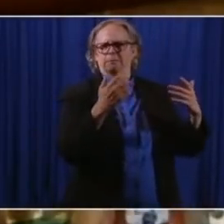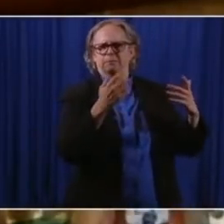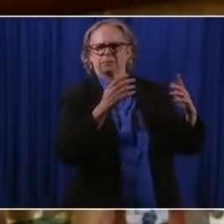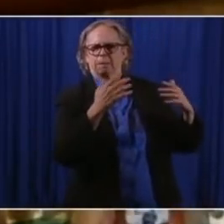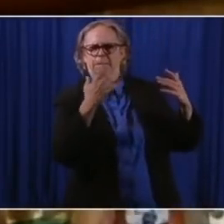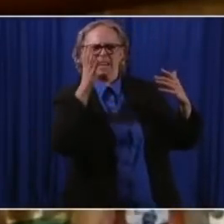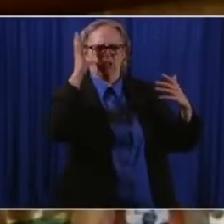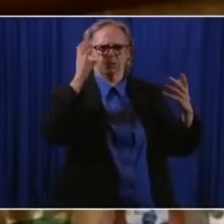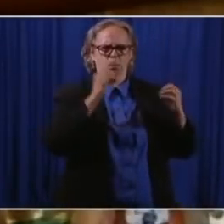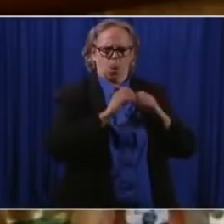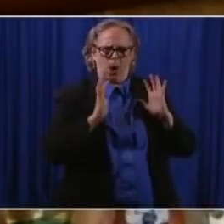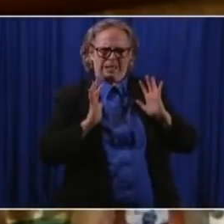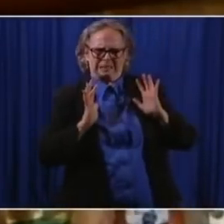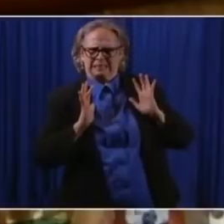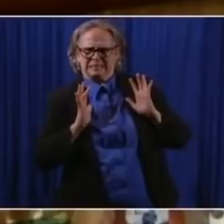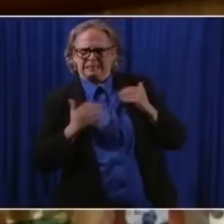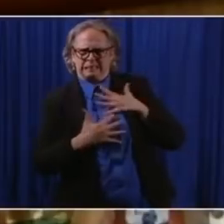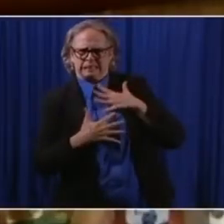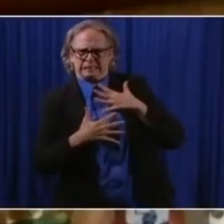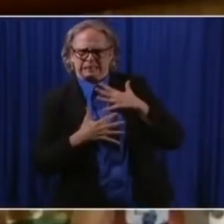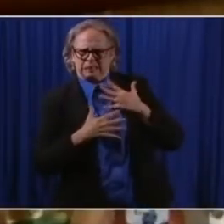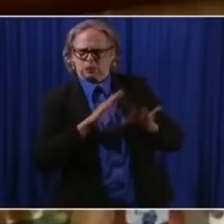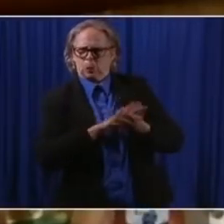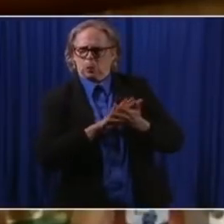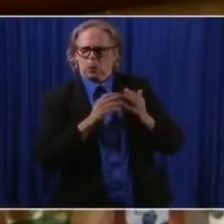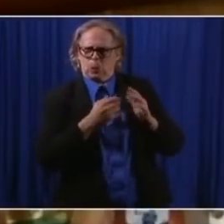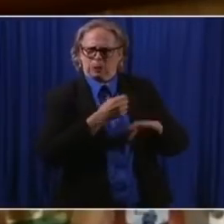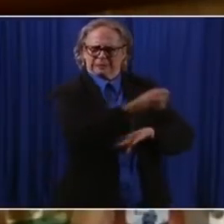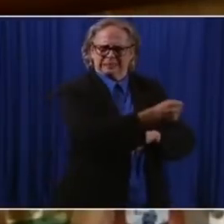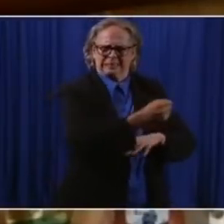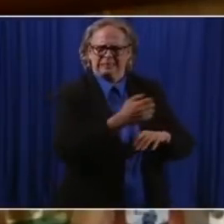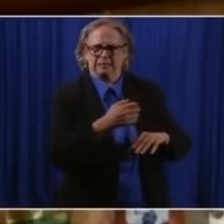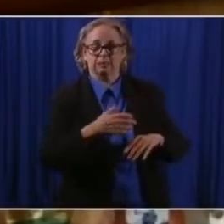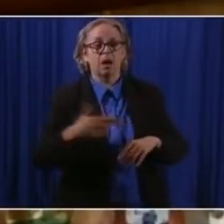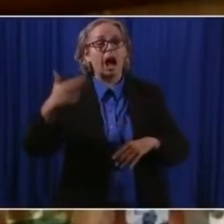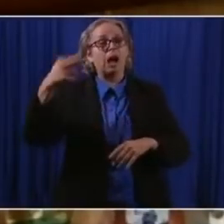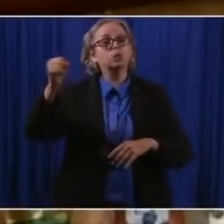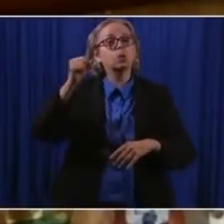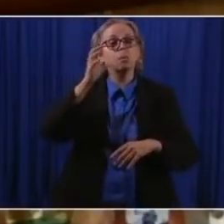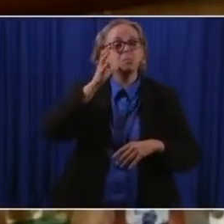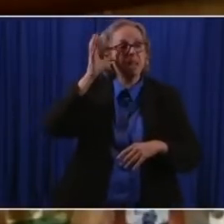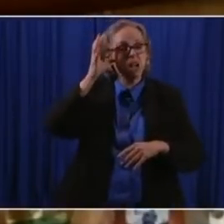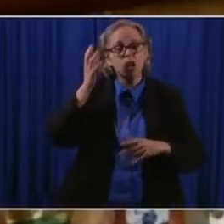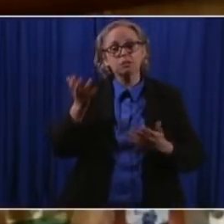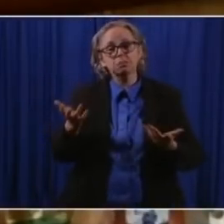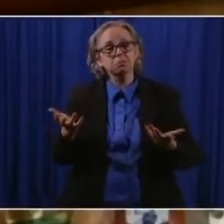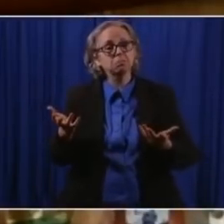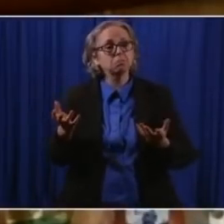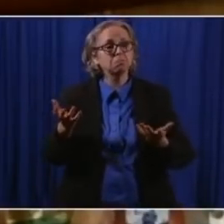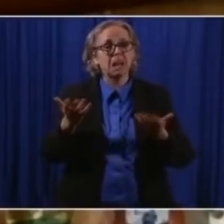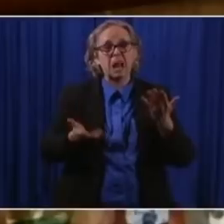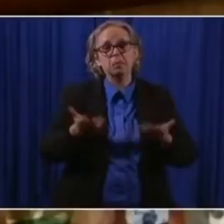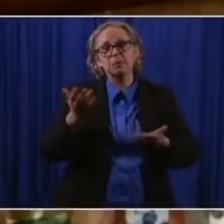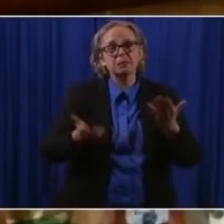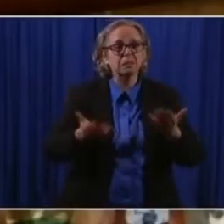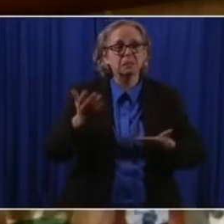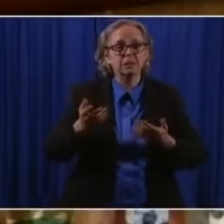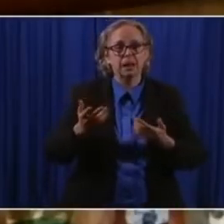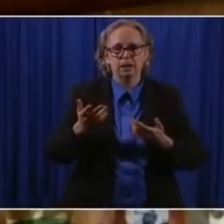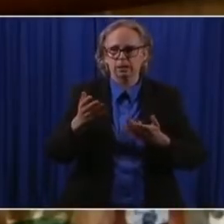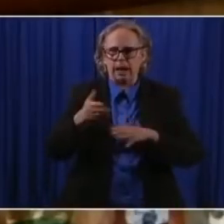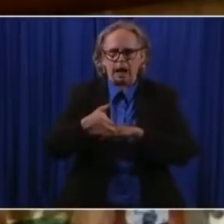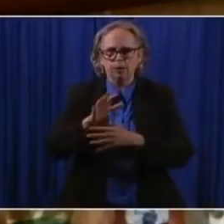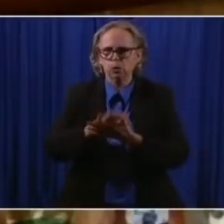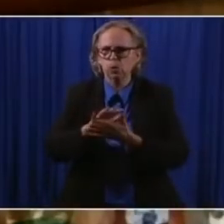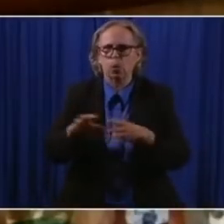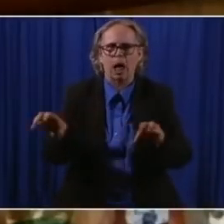about a return to schools. Our high school parents, I think, because of maybe the extracurriculars and the other types of things that happen